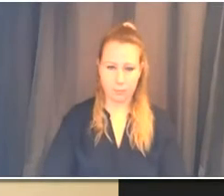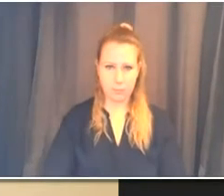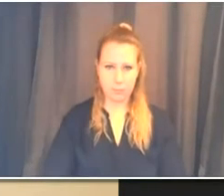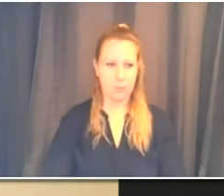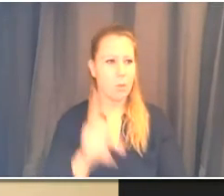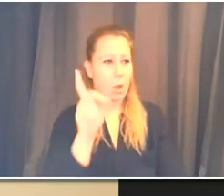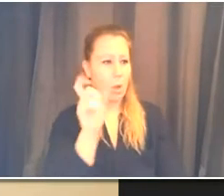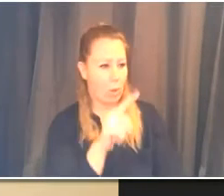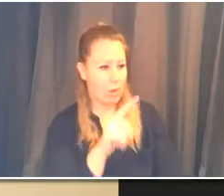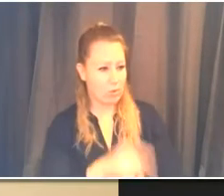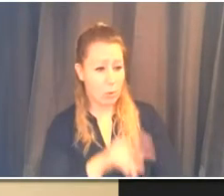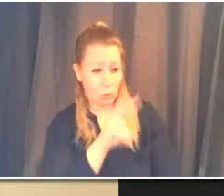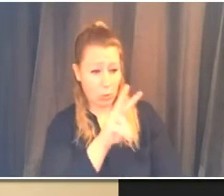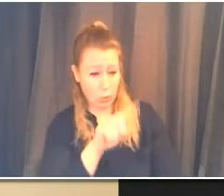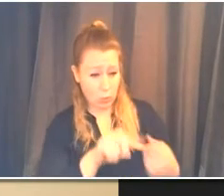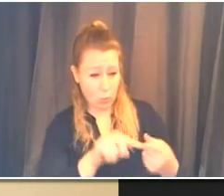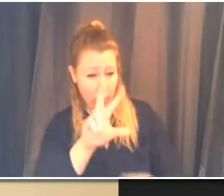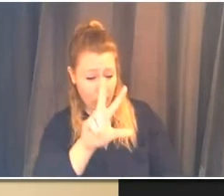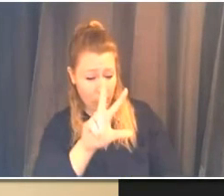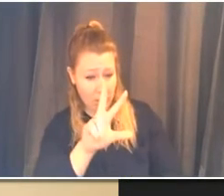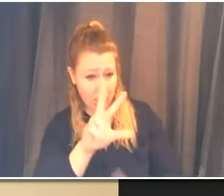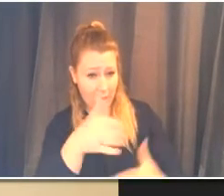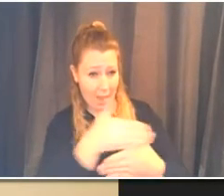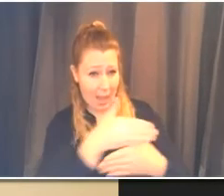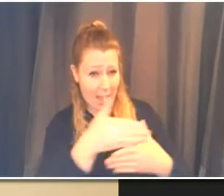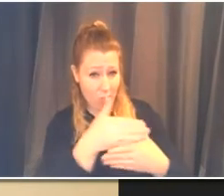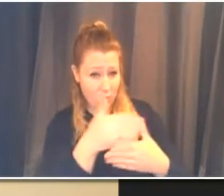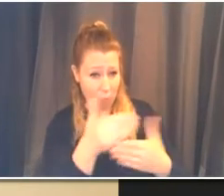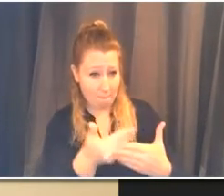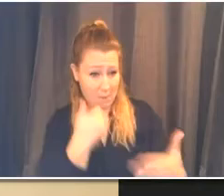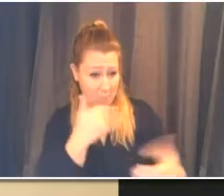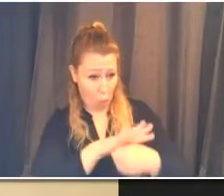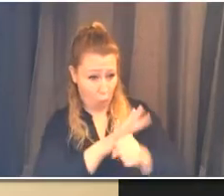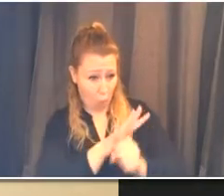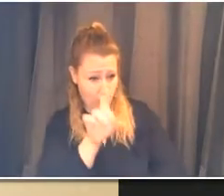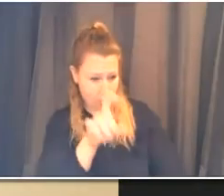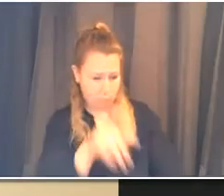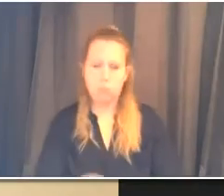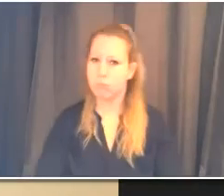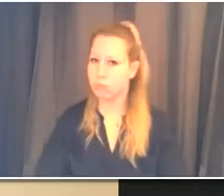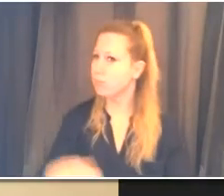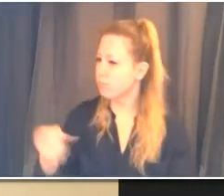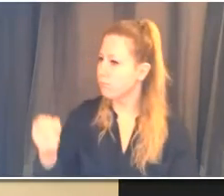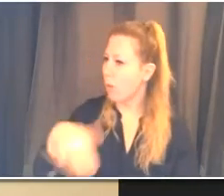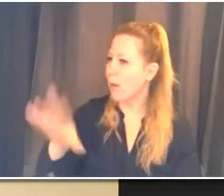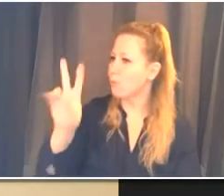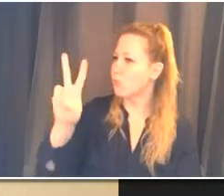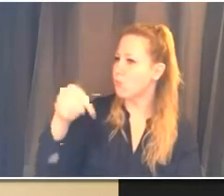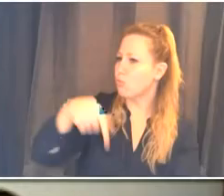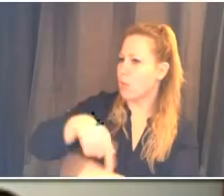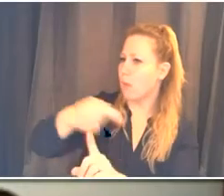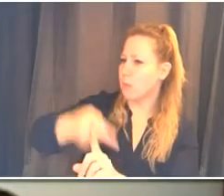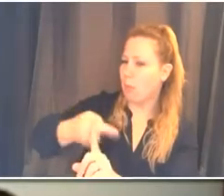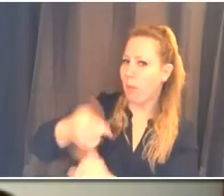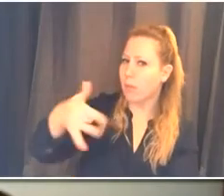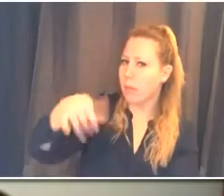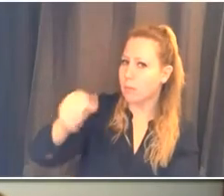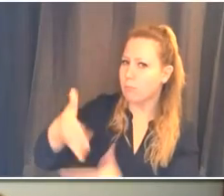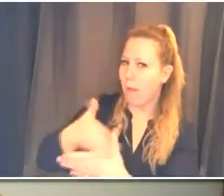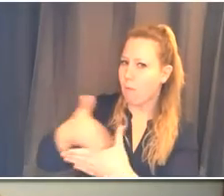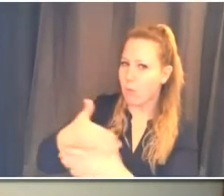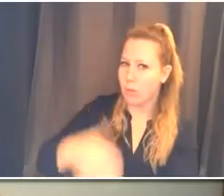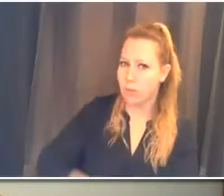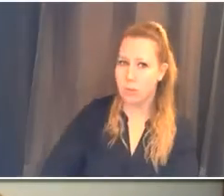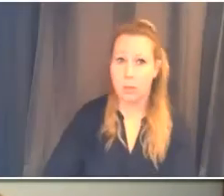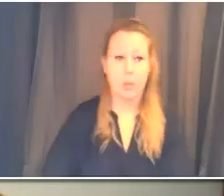be uh certainly more sufficient and address and forgive you forgive me if you hear my son in the background okay uh